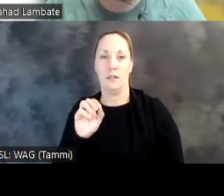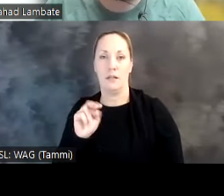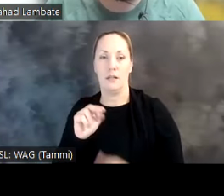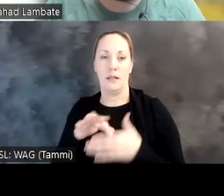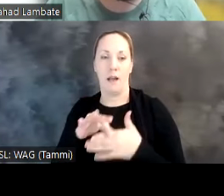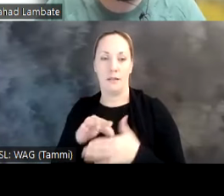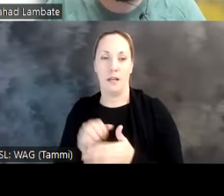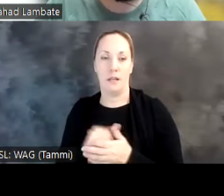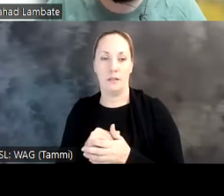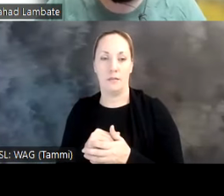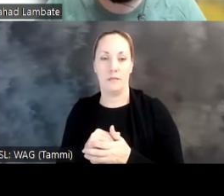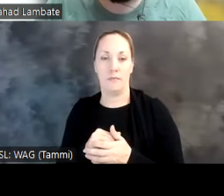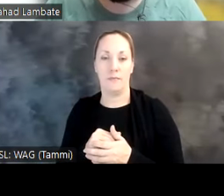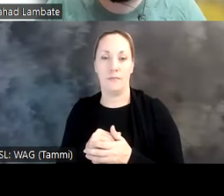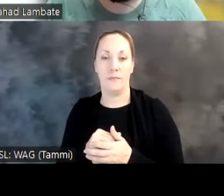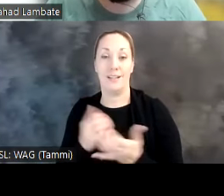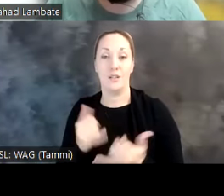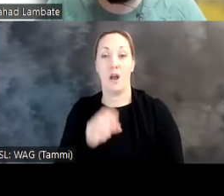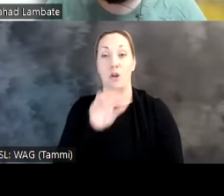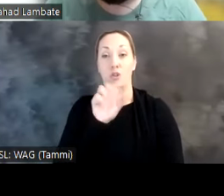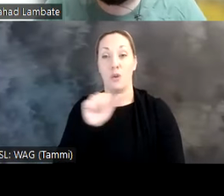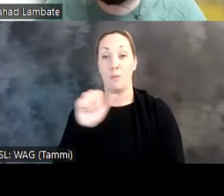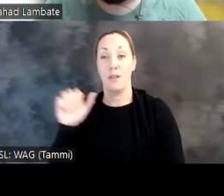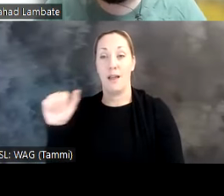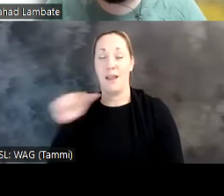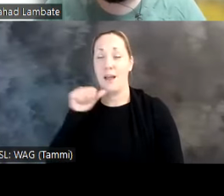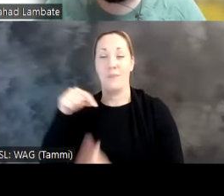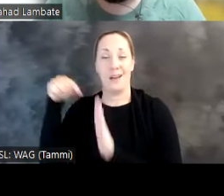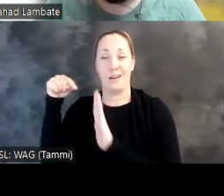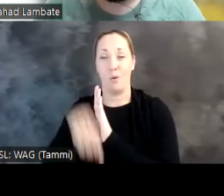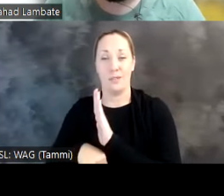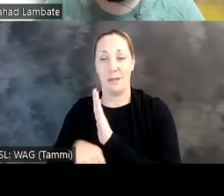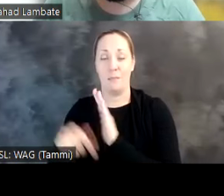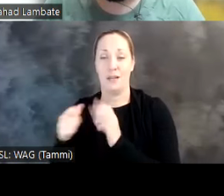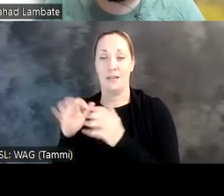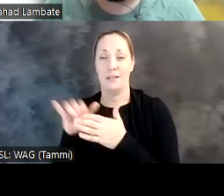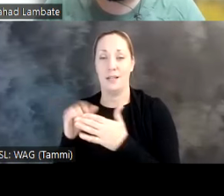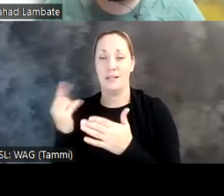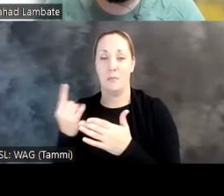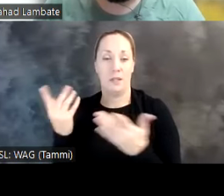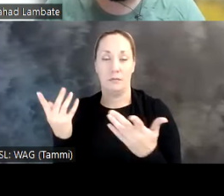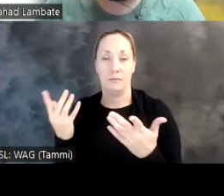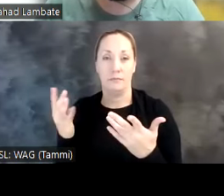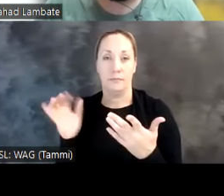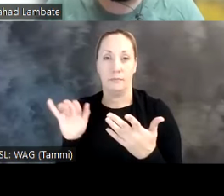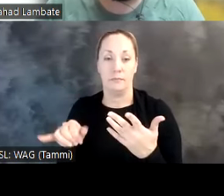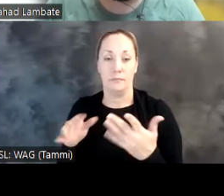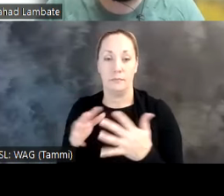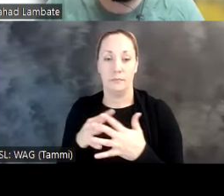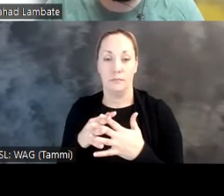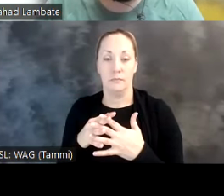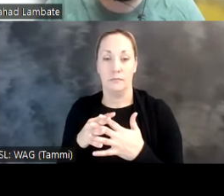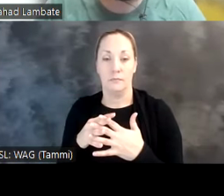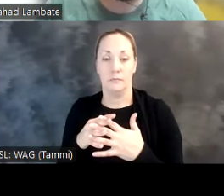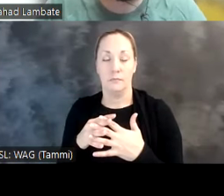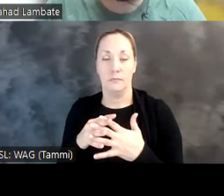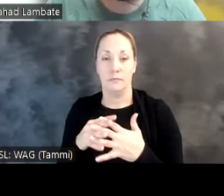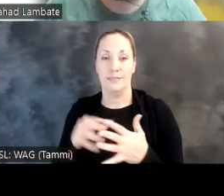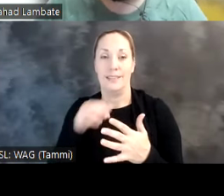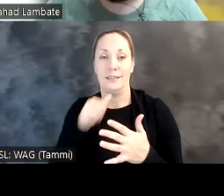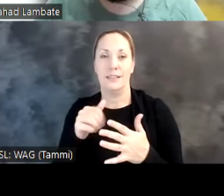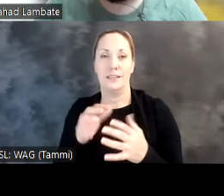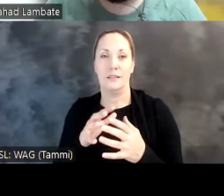So now coming to the AAA, I'll not go in deep because this is something which has, like, not